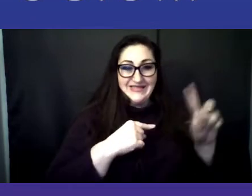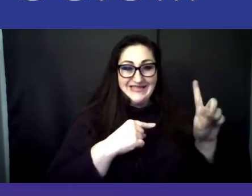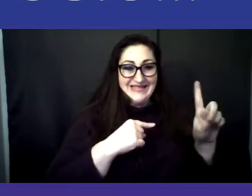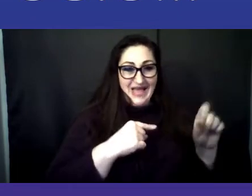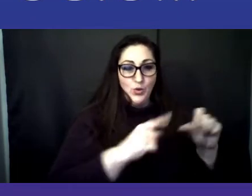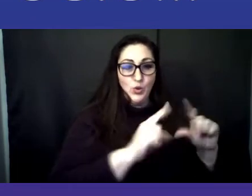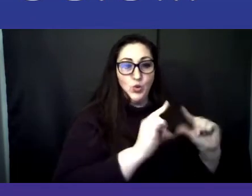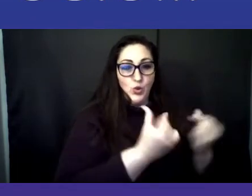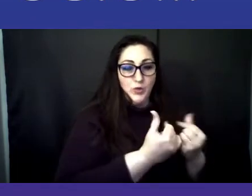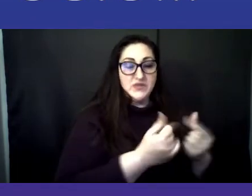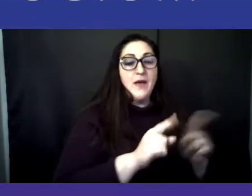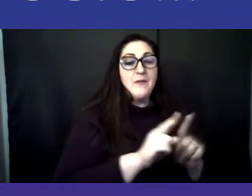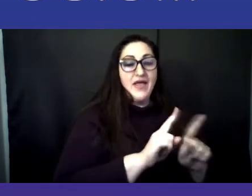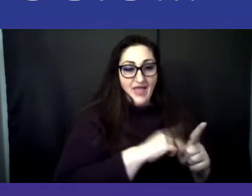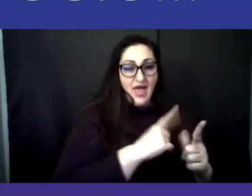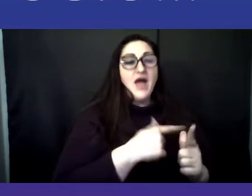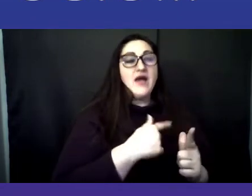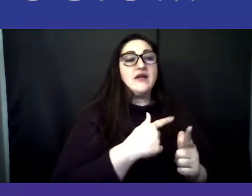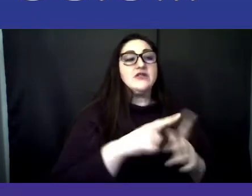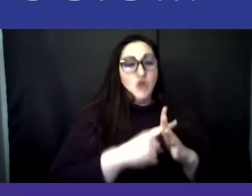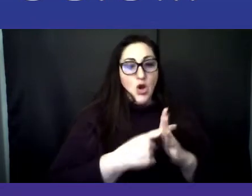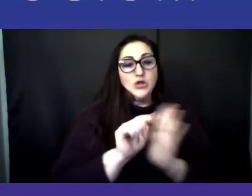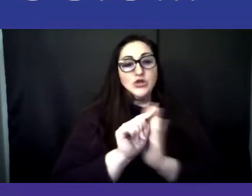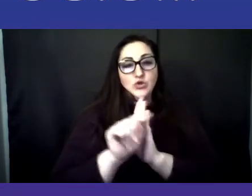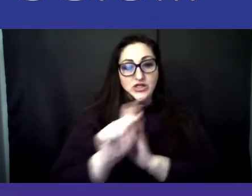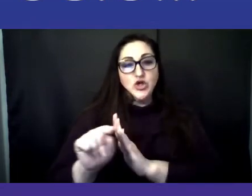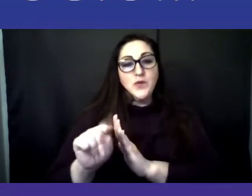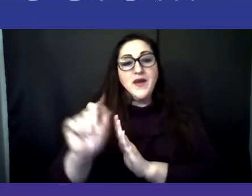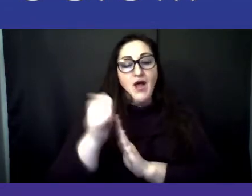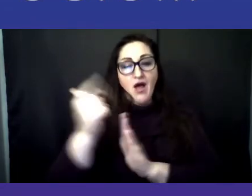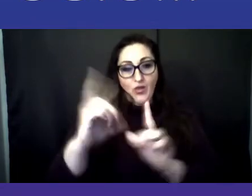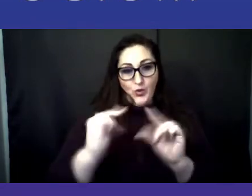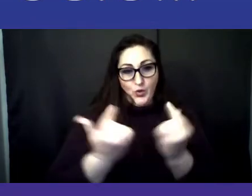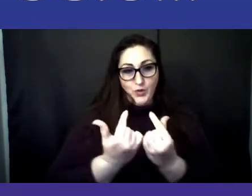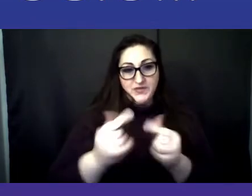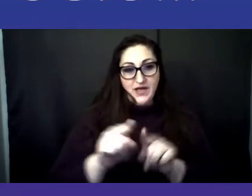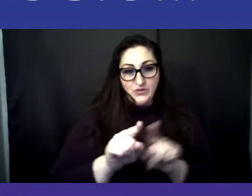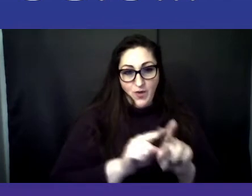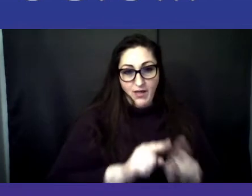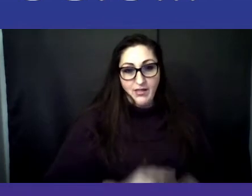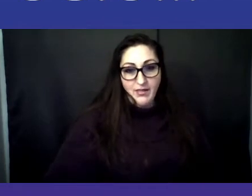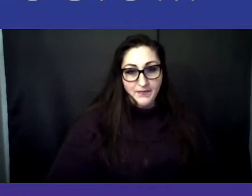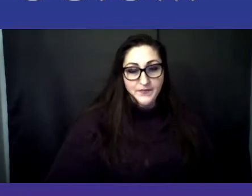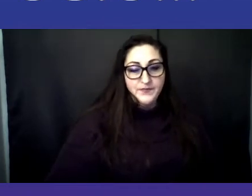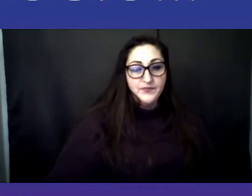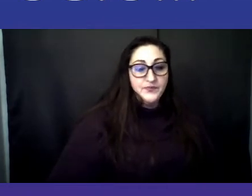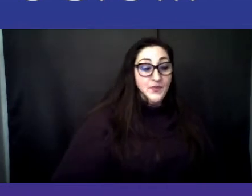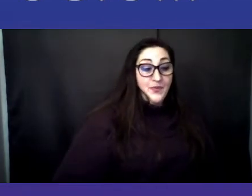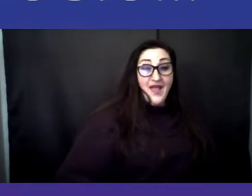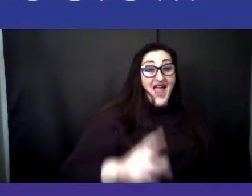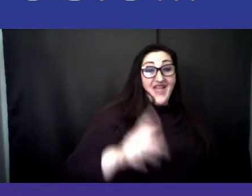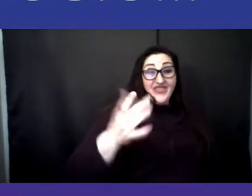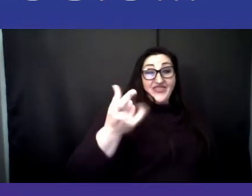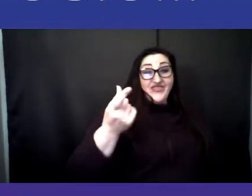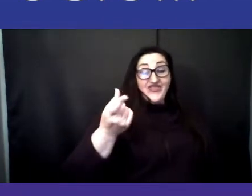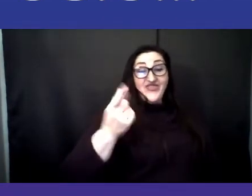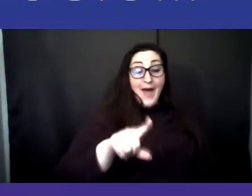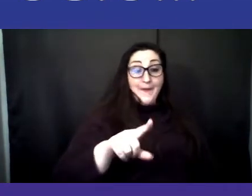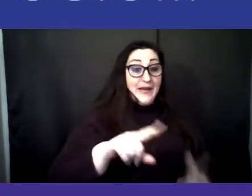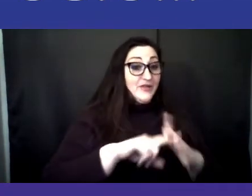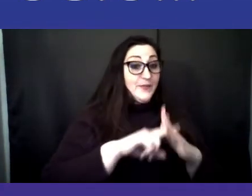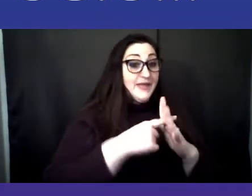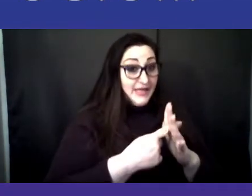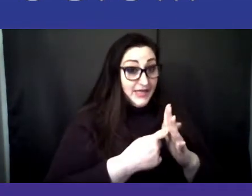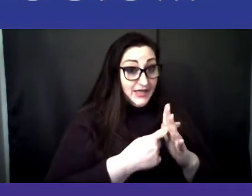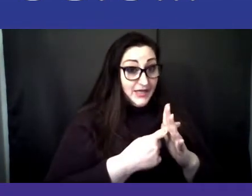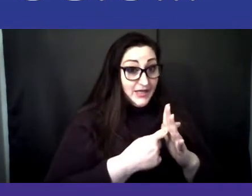this occurred at the beginning and then during and then even after World